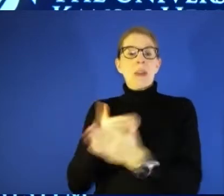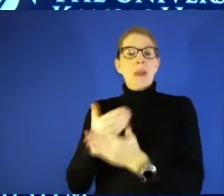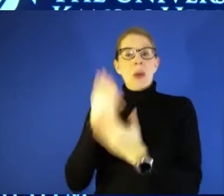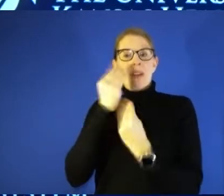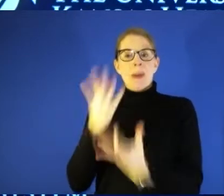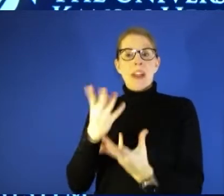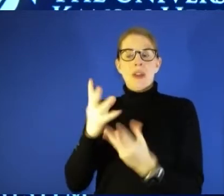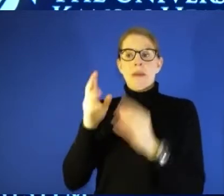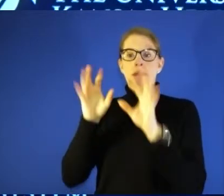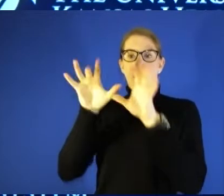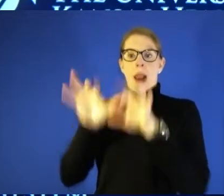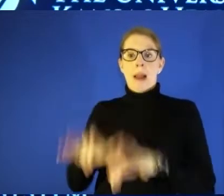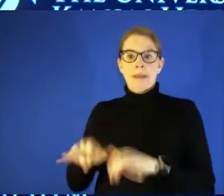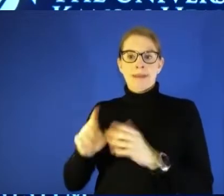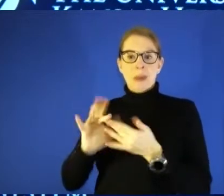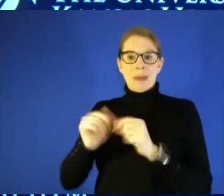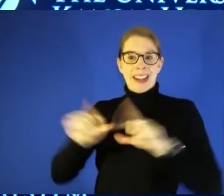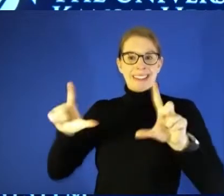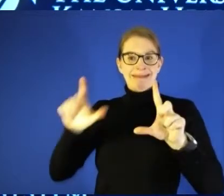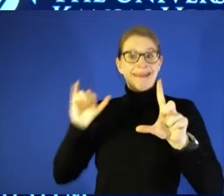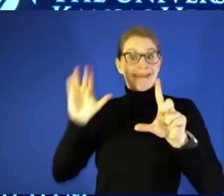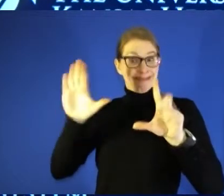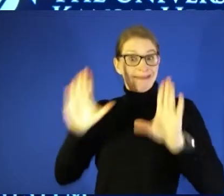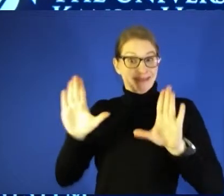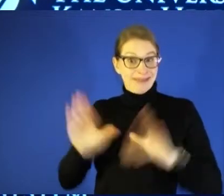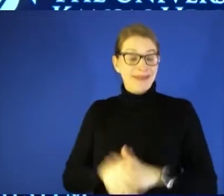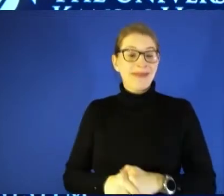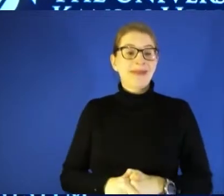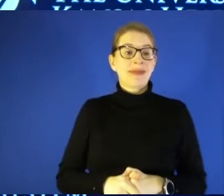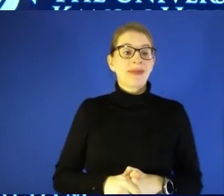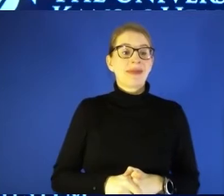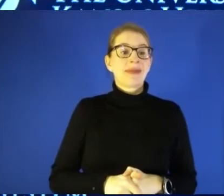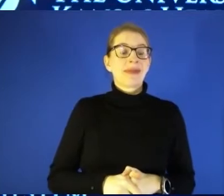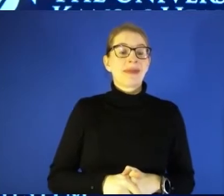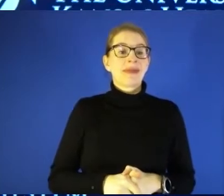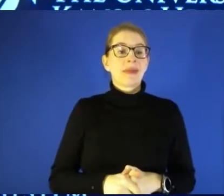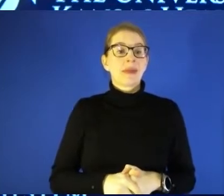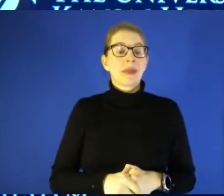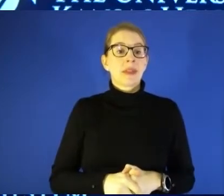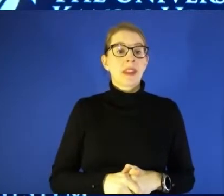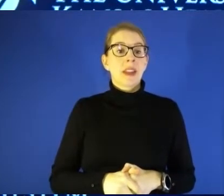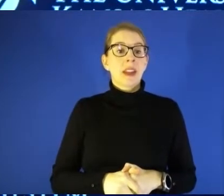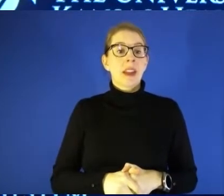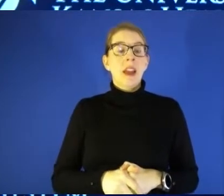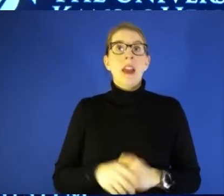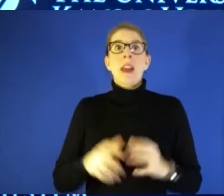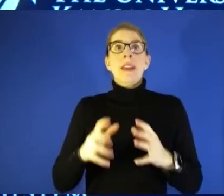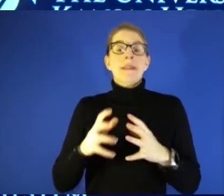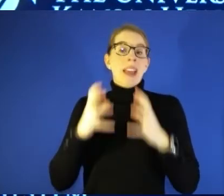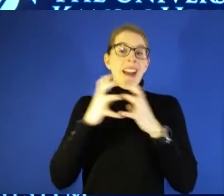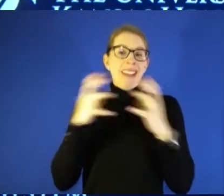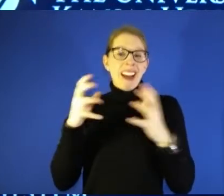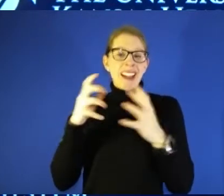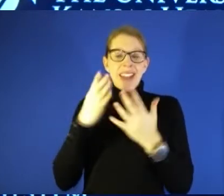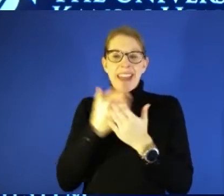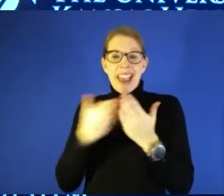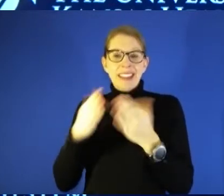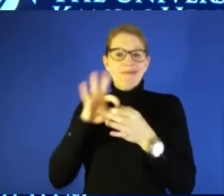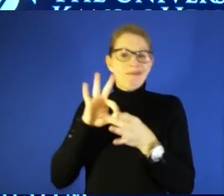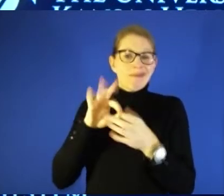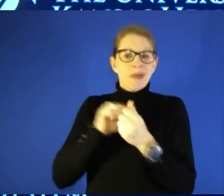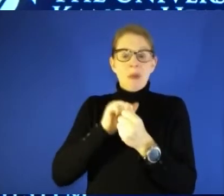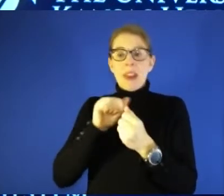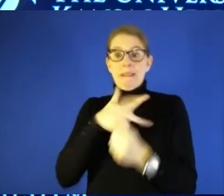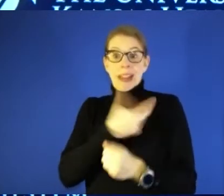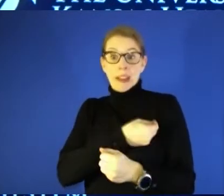which is fantastic. They did come out with, there's a lot of semantics when it comes to vaccination. Are you fully vaccinated? What does